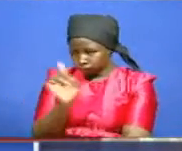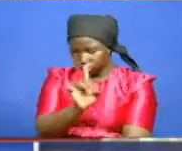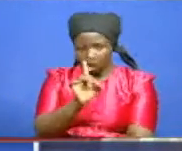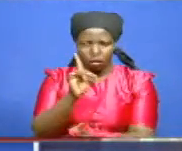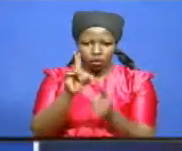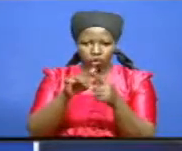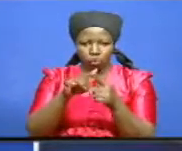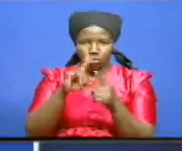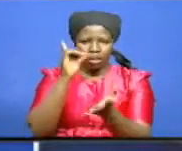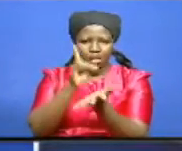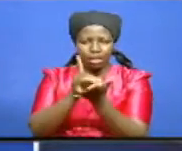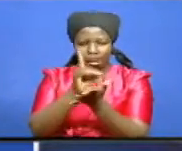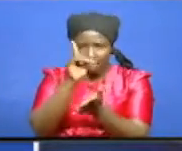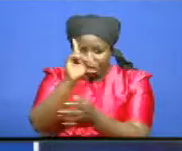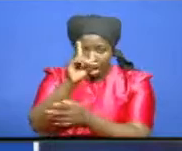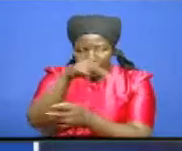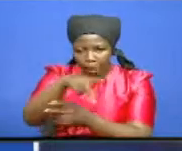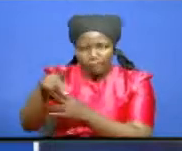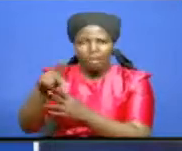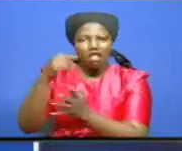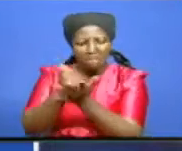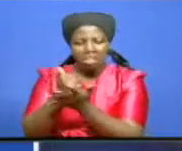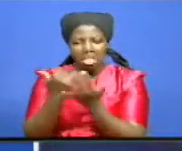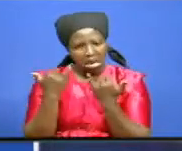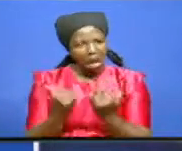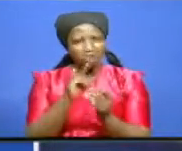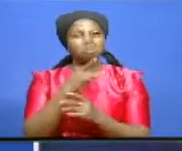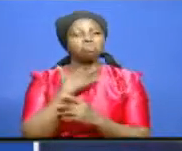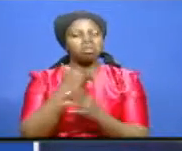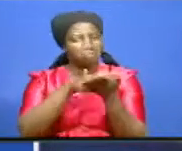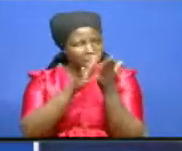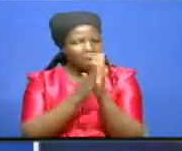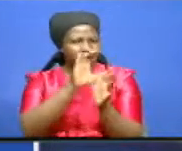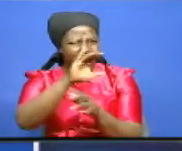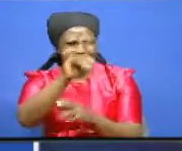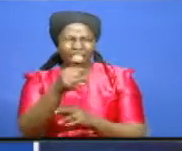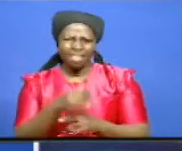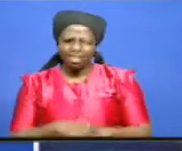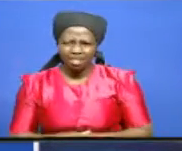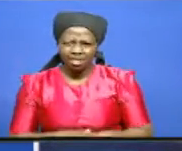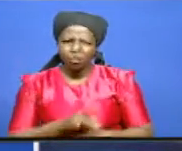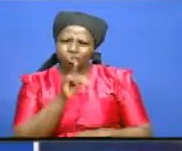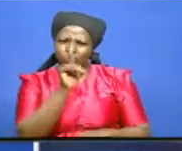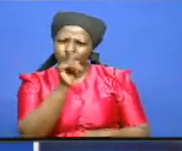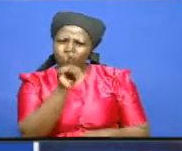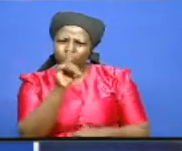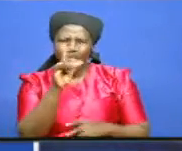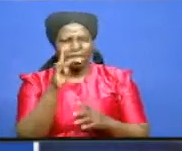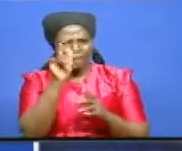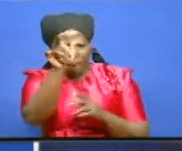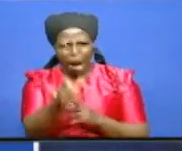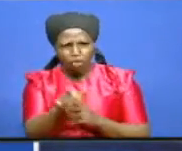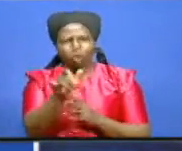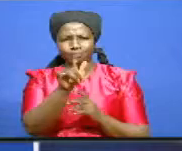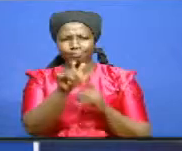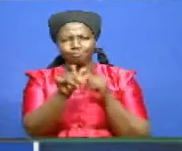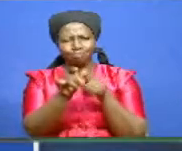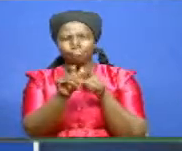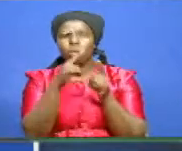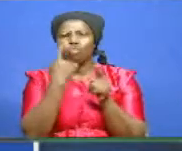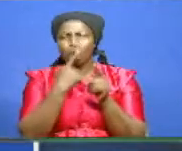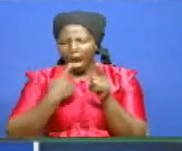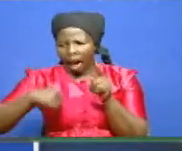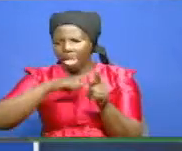DPP's office. Now you want to be Chief Justice. Are you the kind of person we should